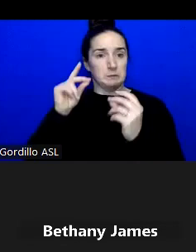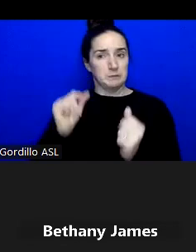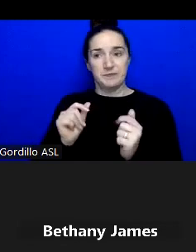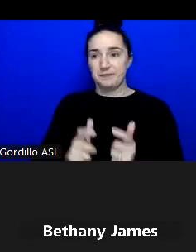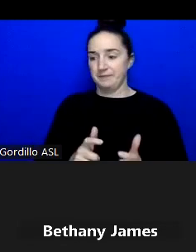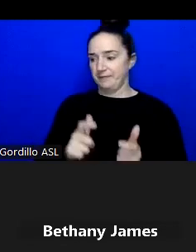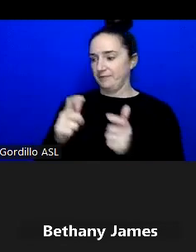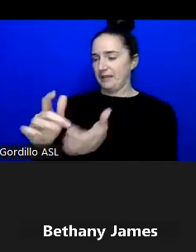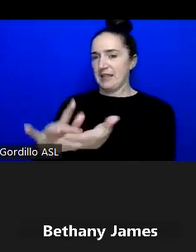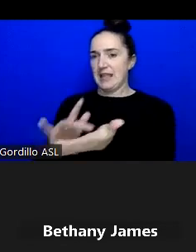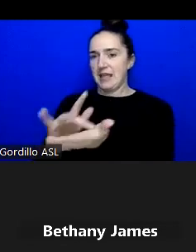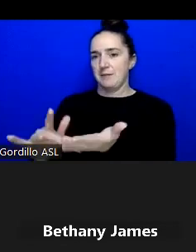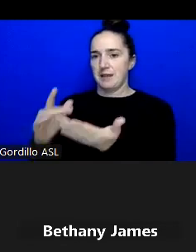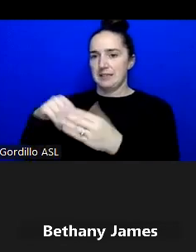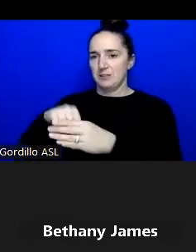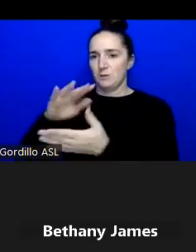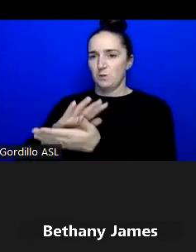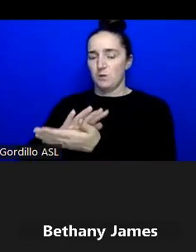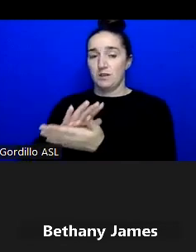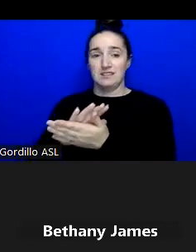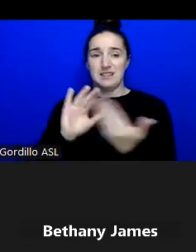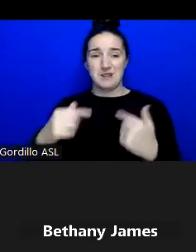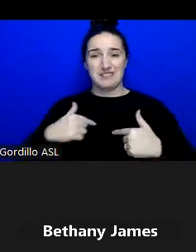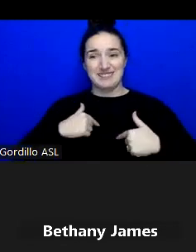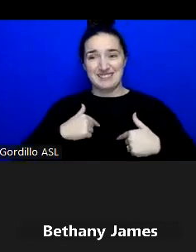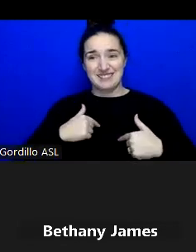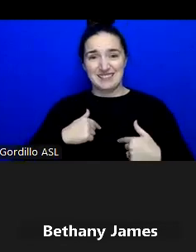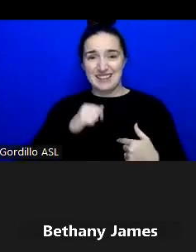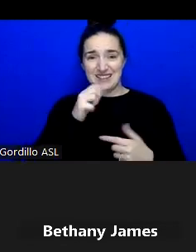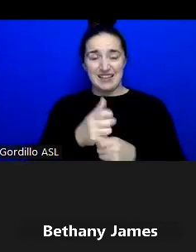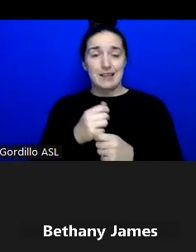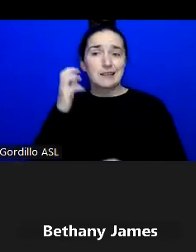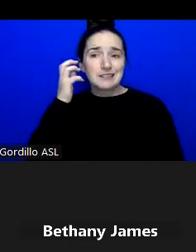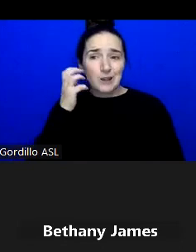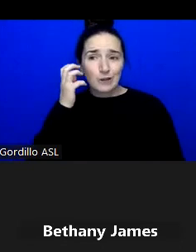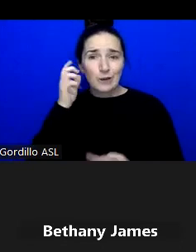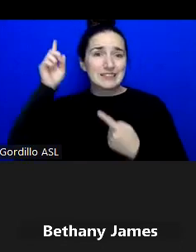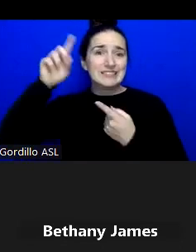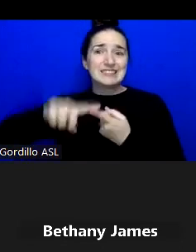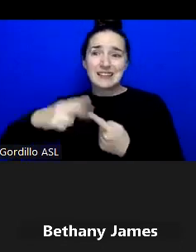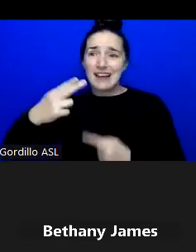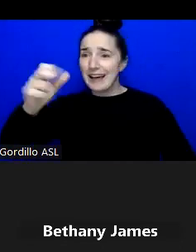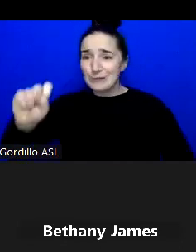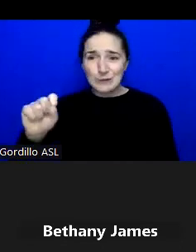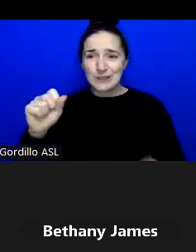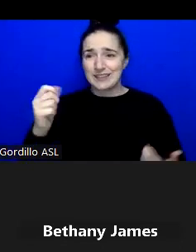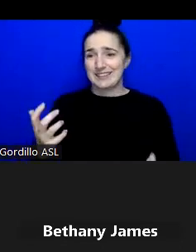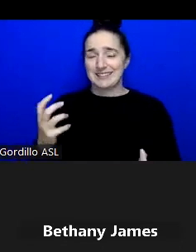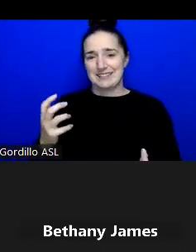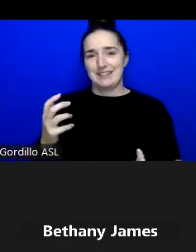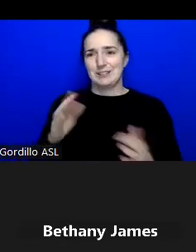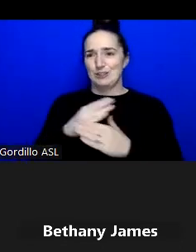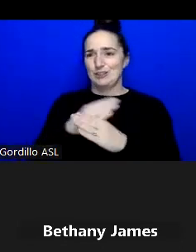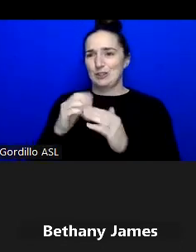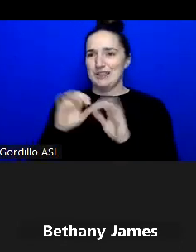who, I didn't have a cell phone, and it was a family phone until high school. So that is definitely changing with younger